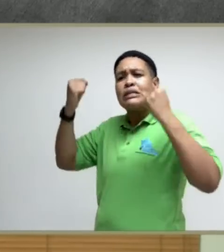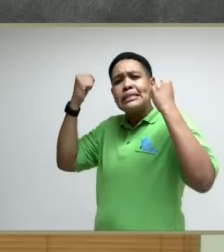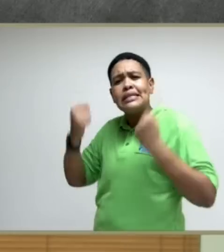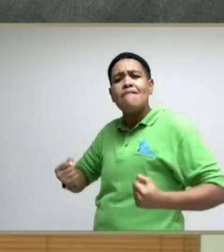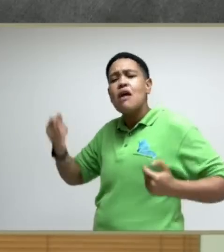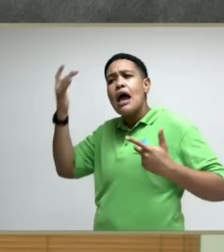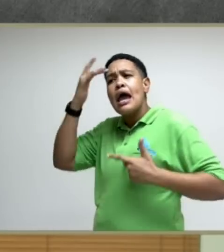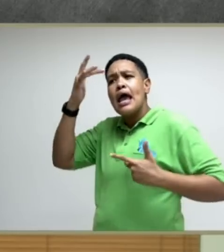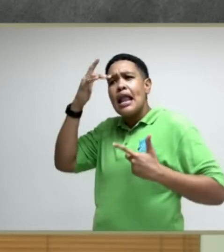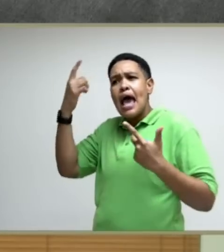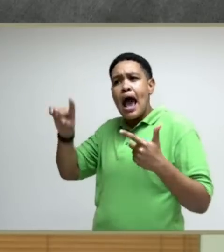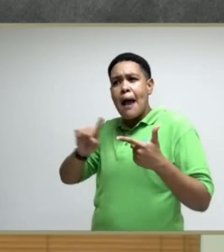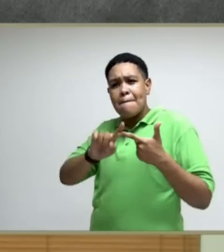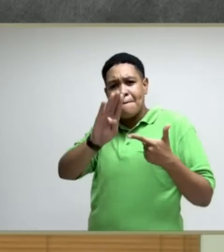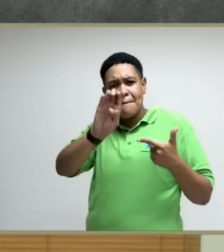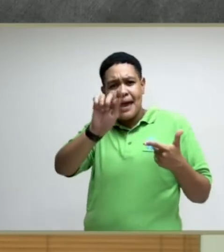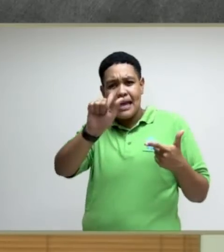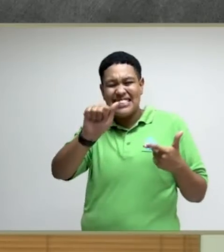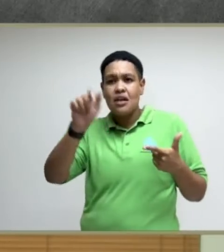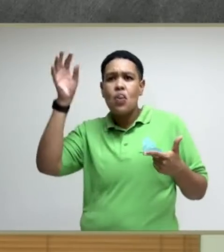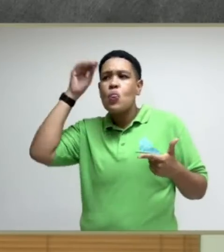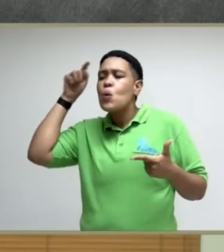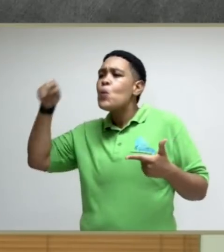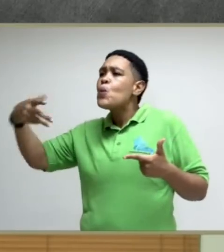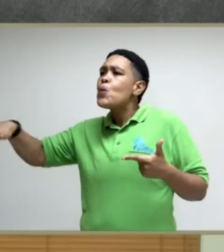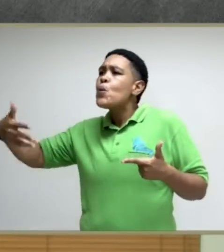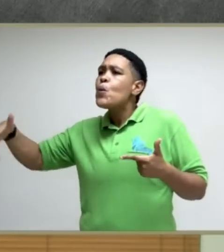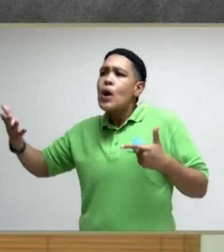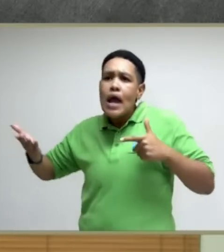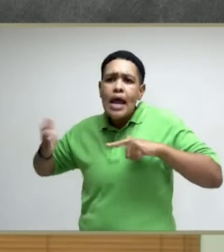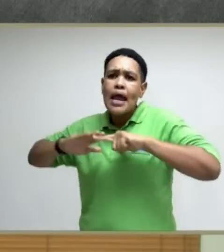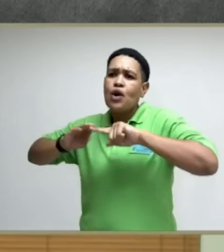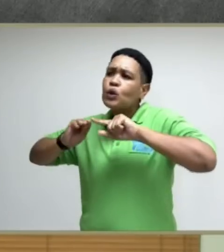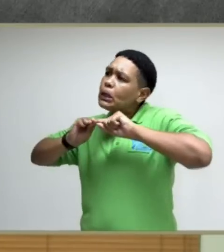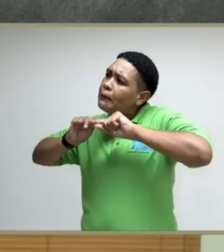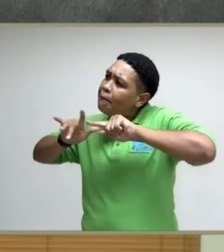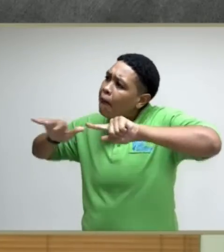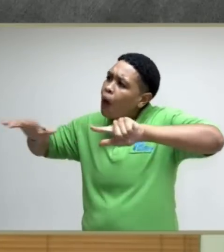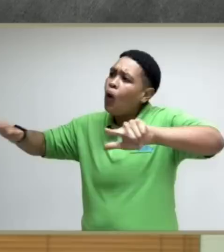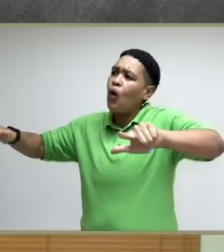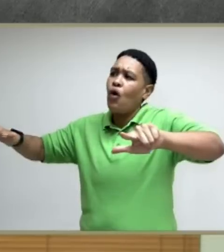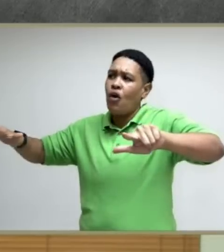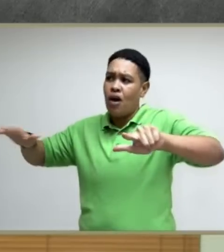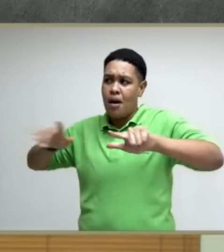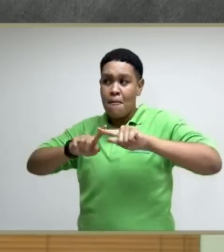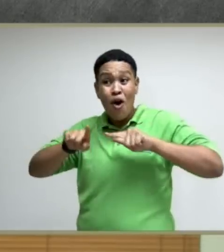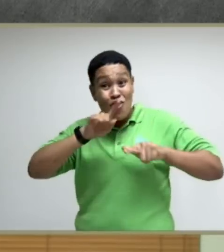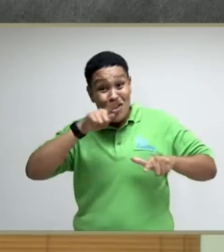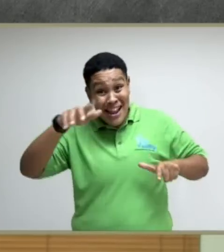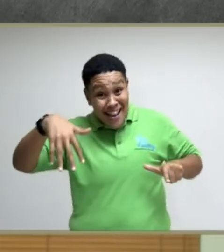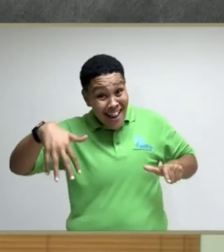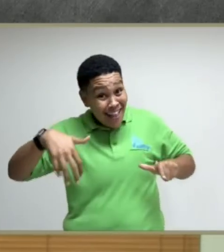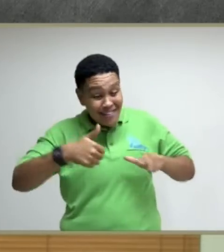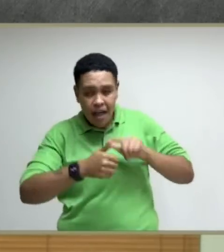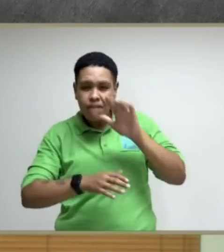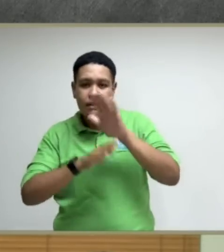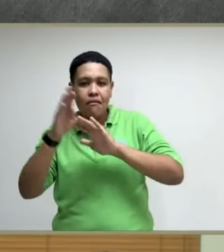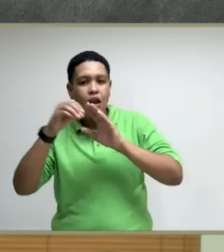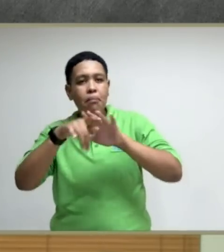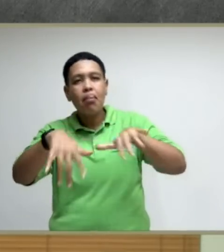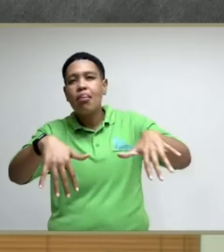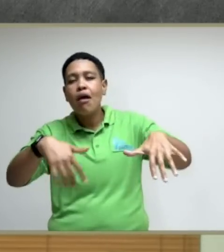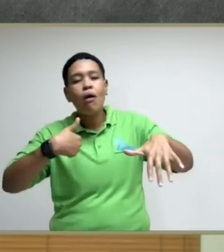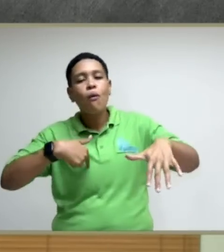some instances and was thought to have an increased transmissibility, but has not really developed in that we have